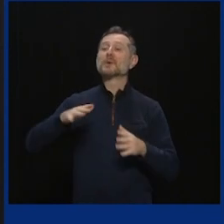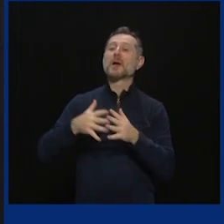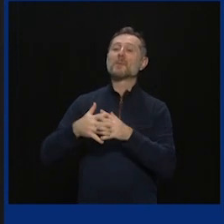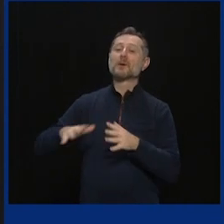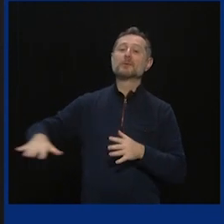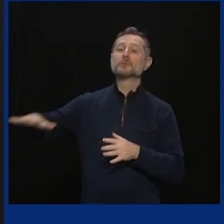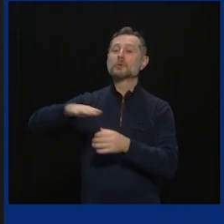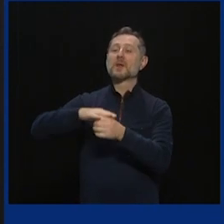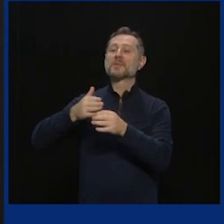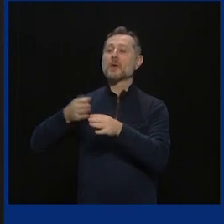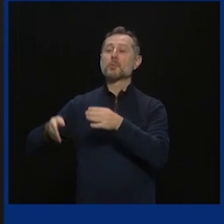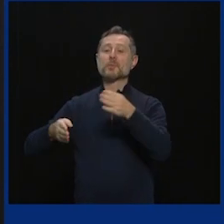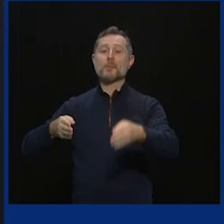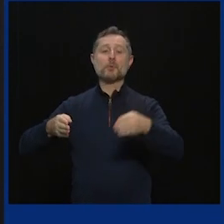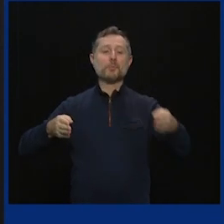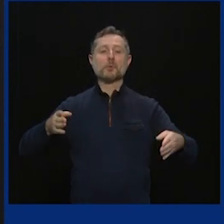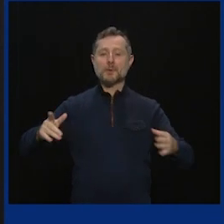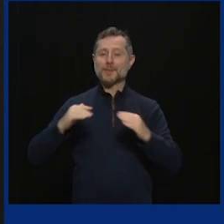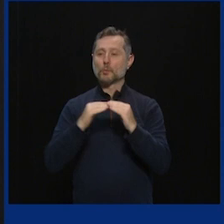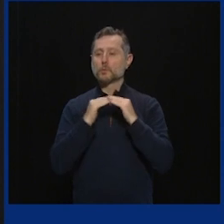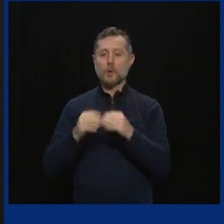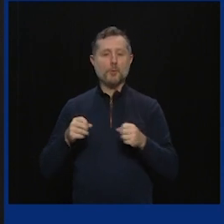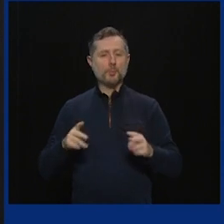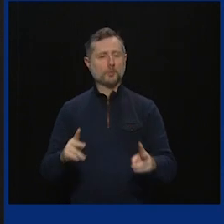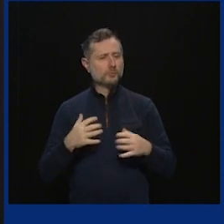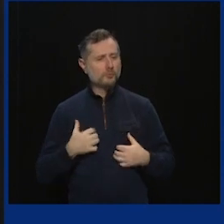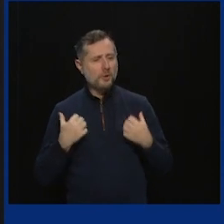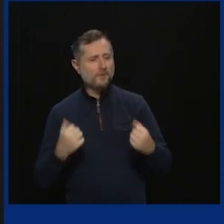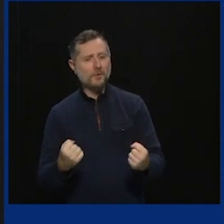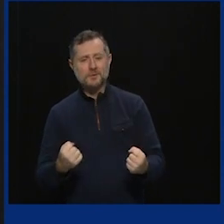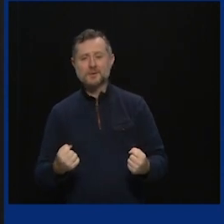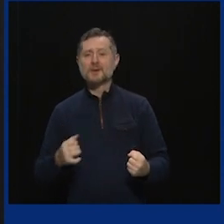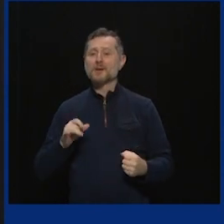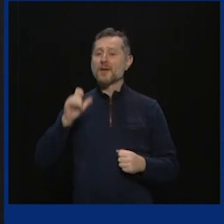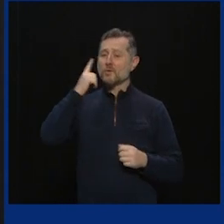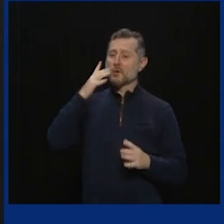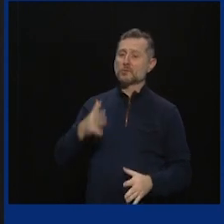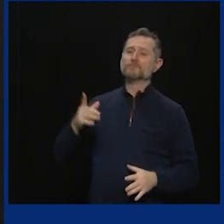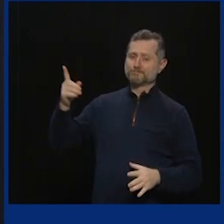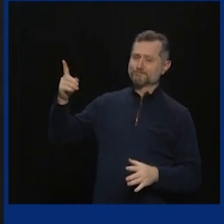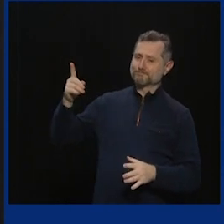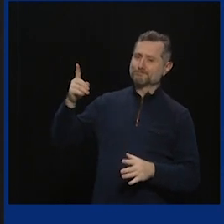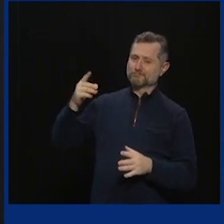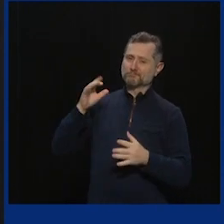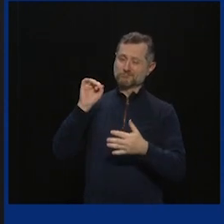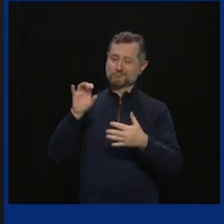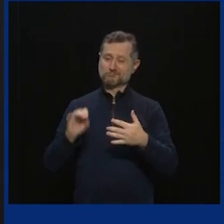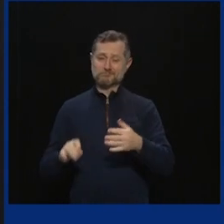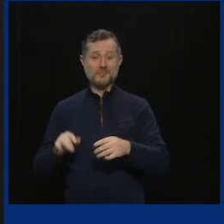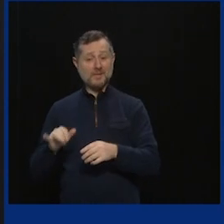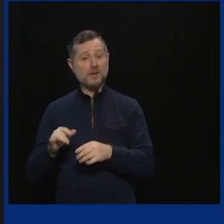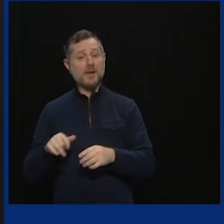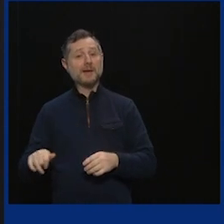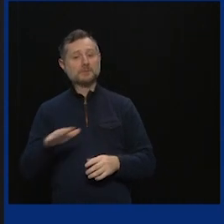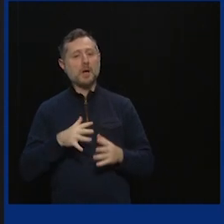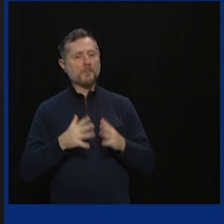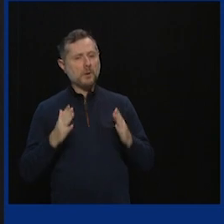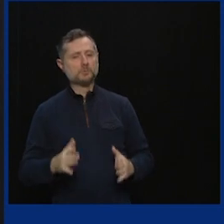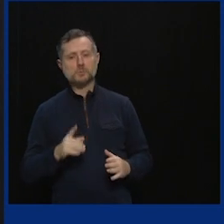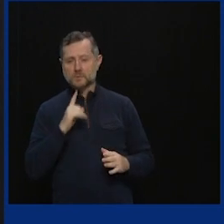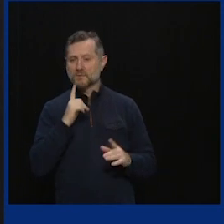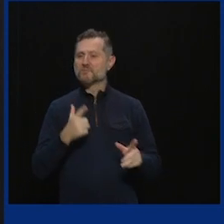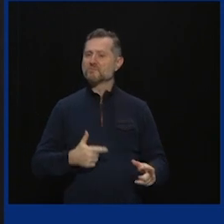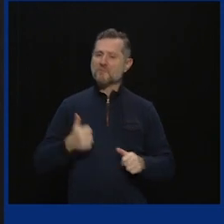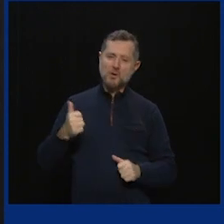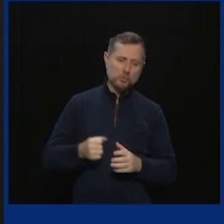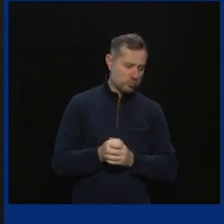recover. Asian Americans were the fastest growing group, as the governor said. 1 out of 10 New York State residents are Asian